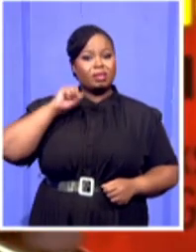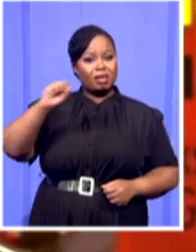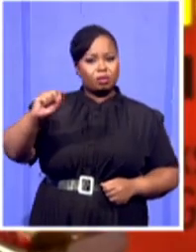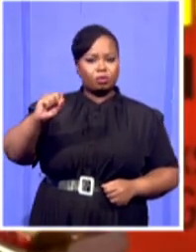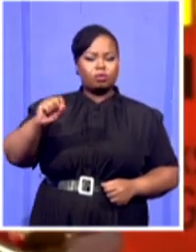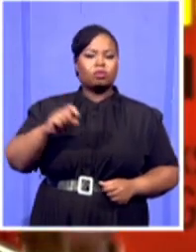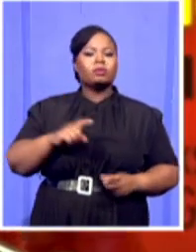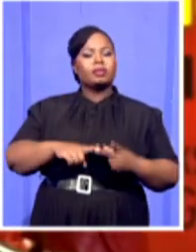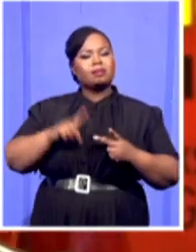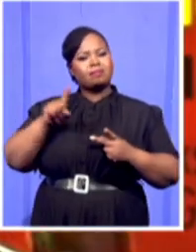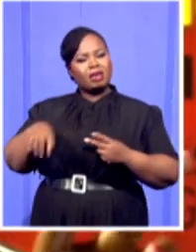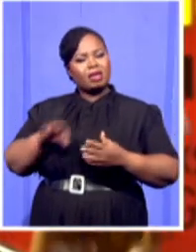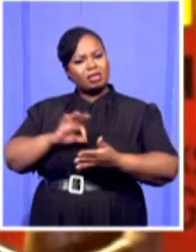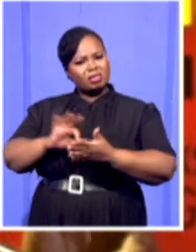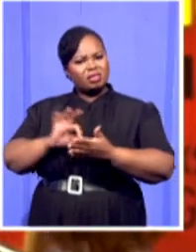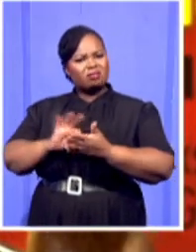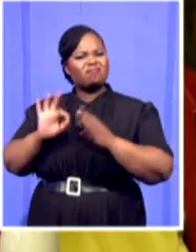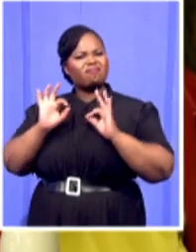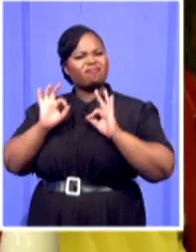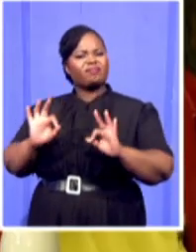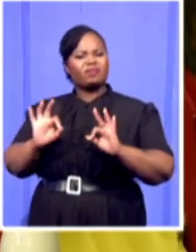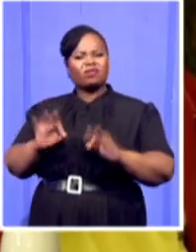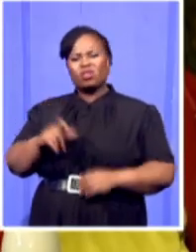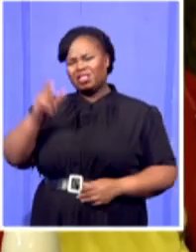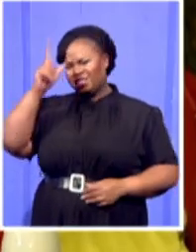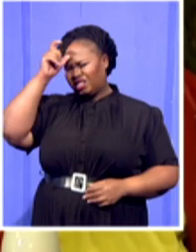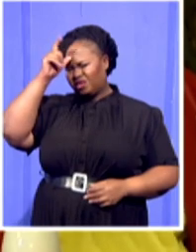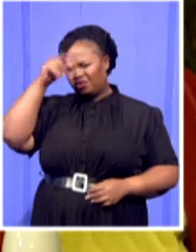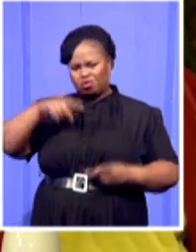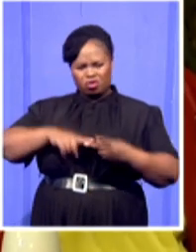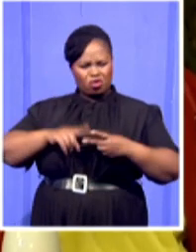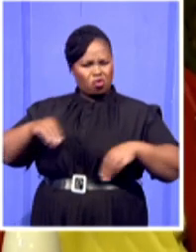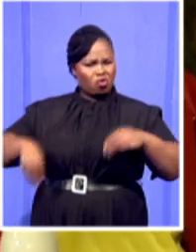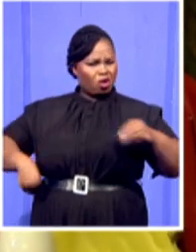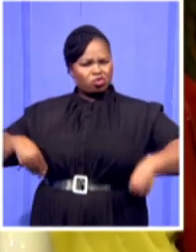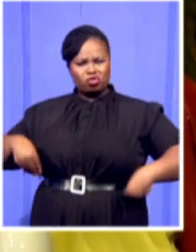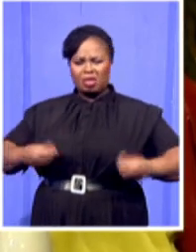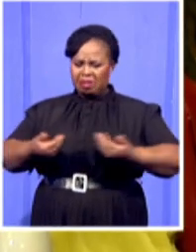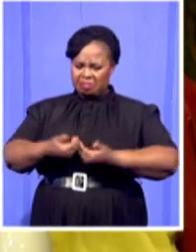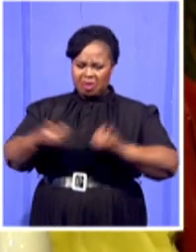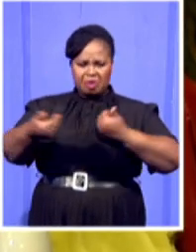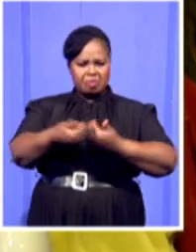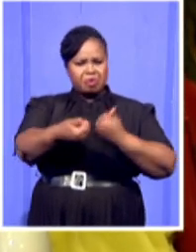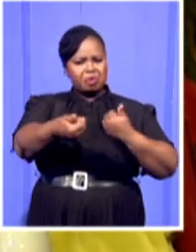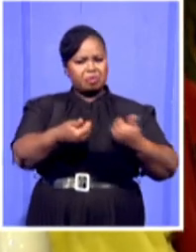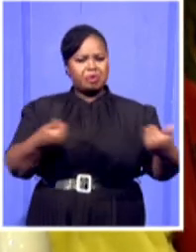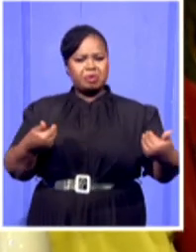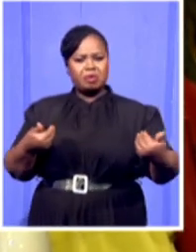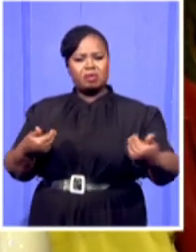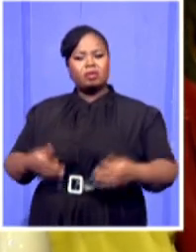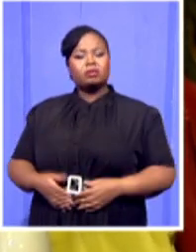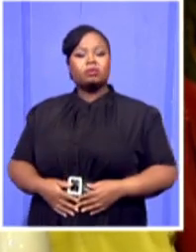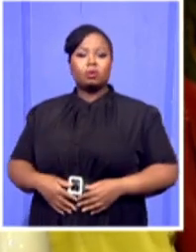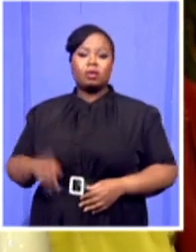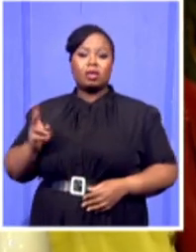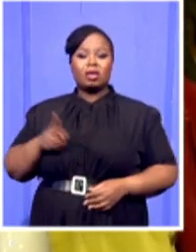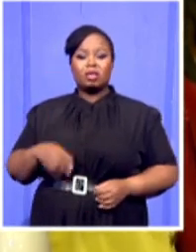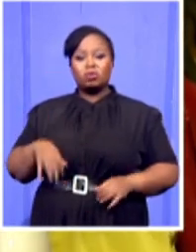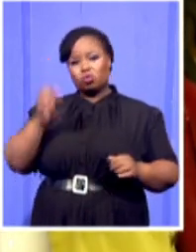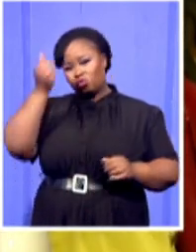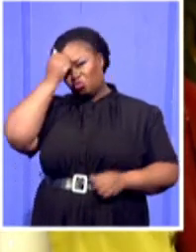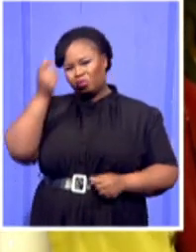help cleanse it of its demons, of its corruption, of its factionalism, and of its